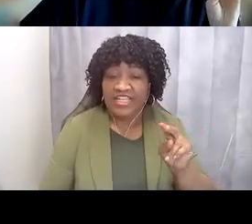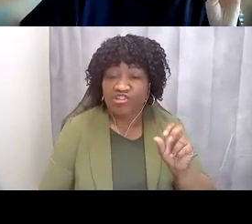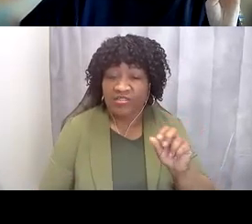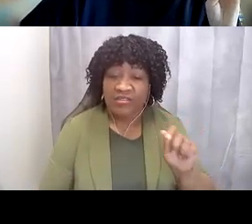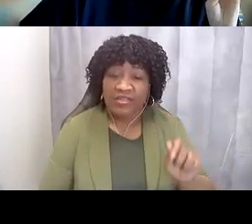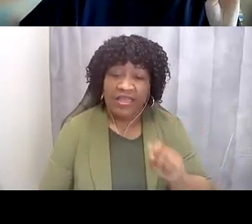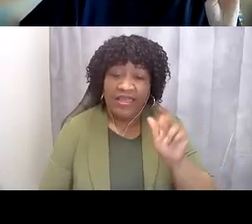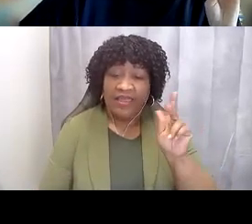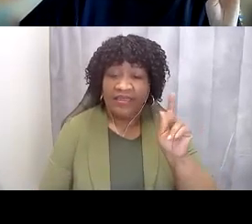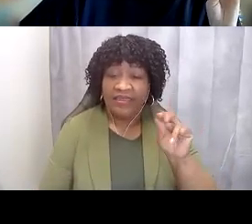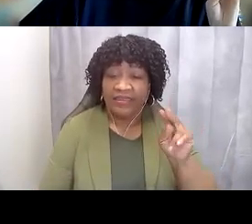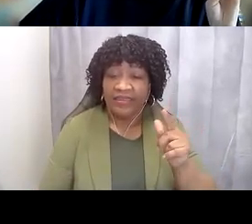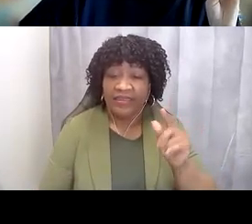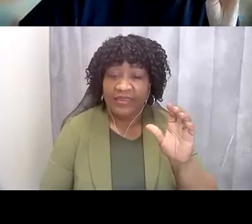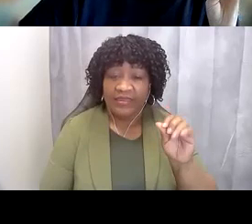publichealthaccommodations@kingcounty.gov.